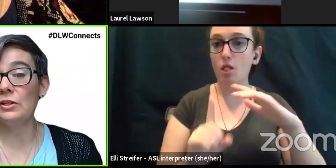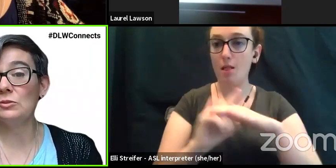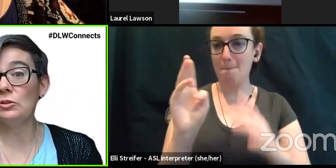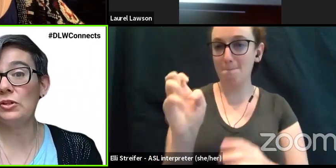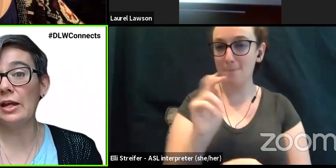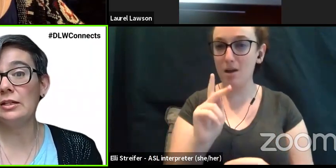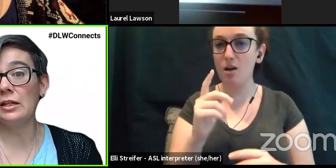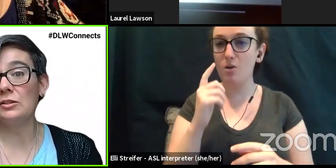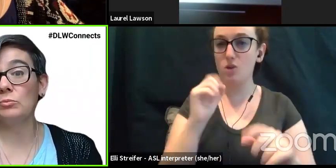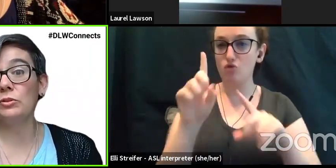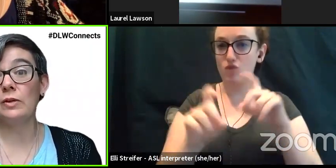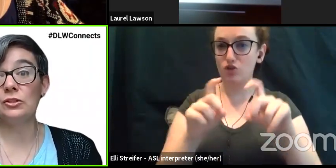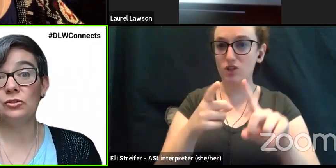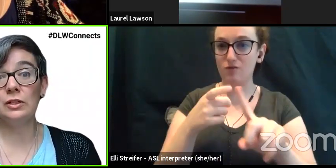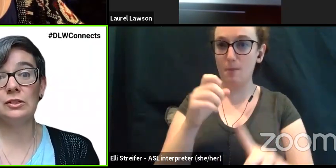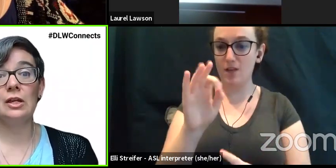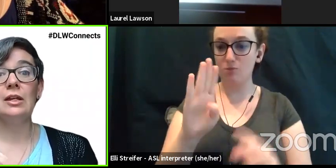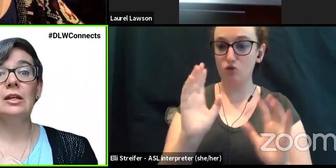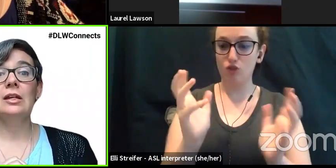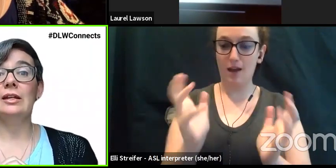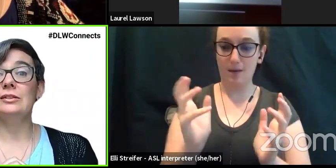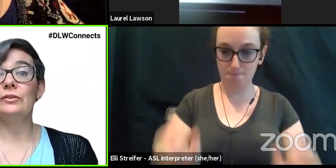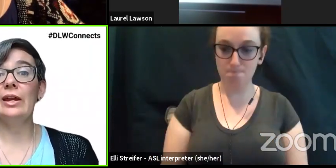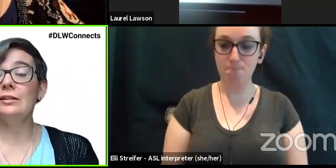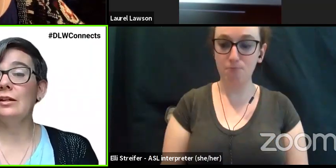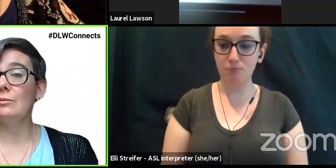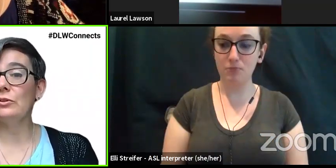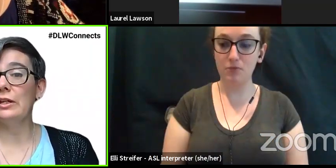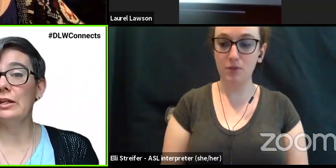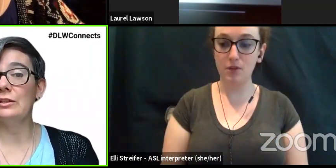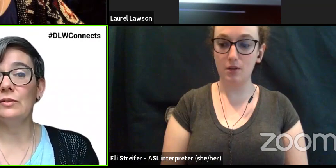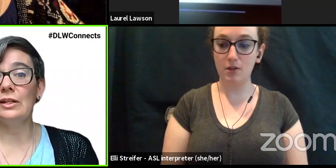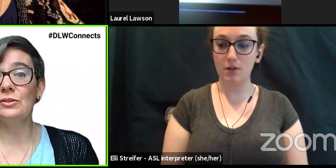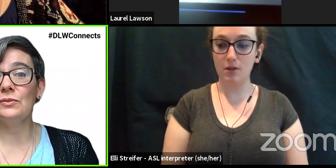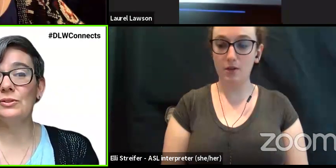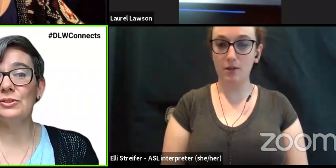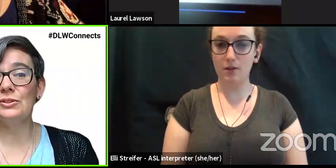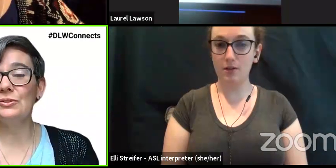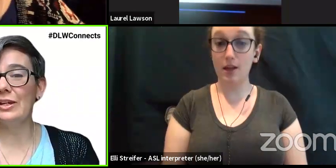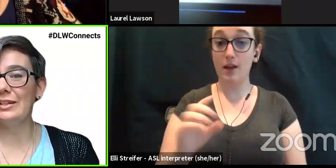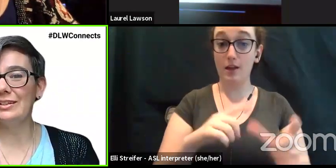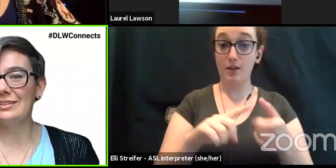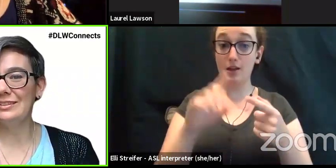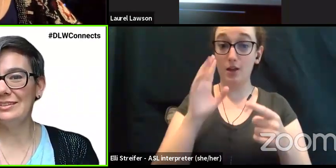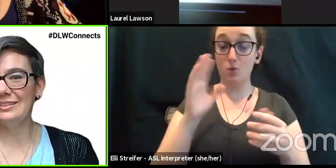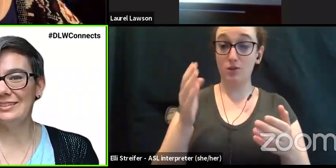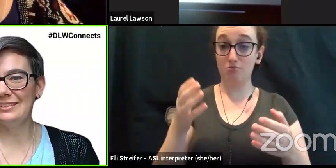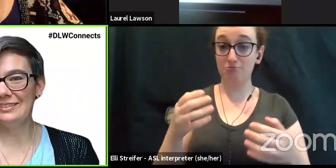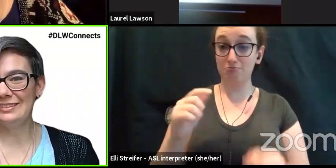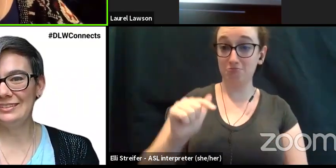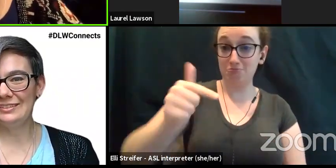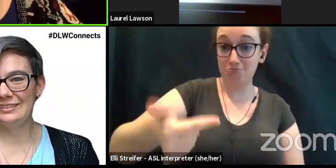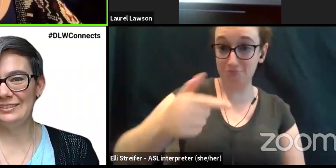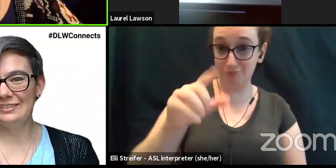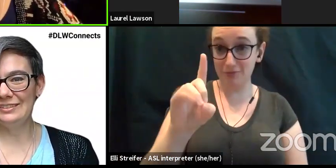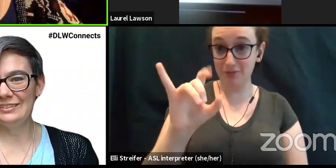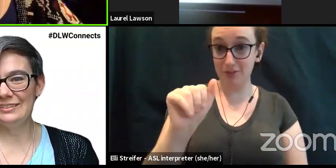our Facebook chat and the pre-registrants. Until then, I'm going to hand the reins over to you, Diana. Thank